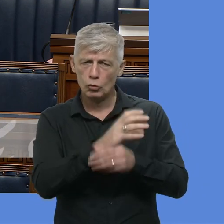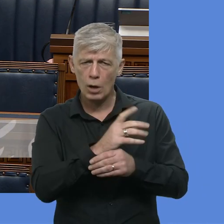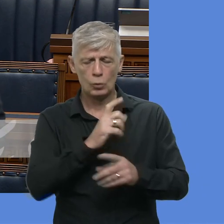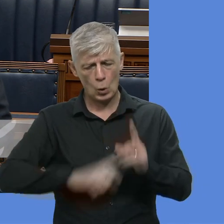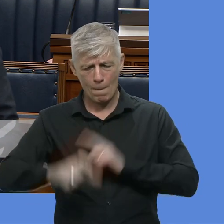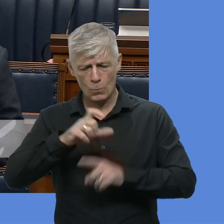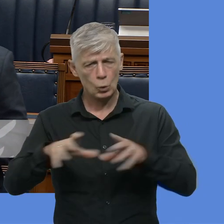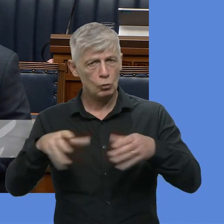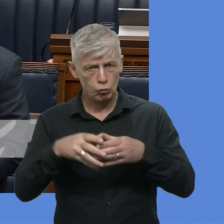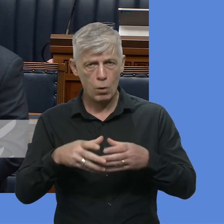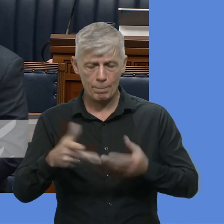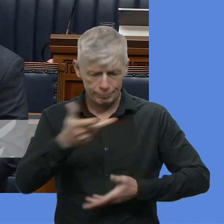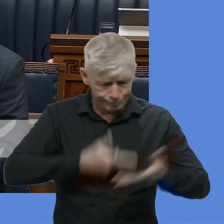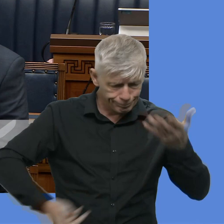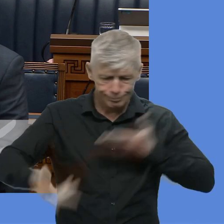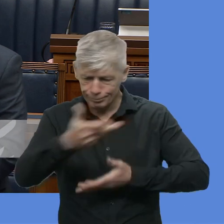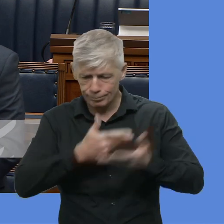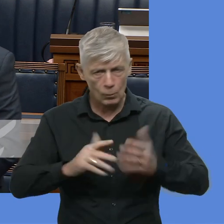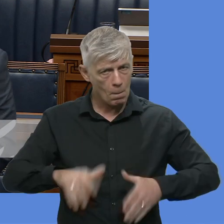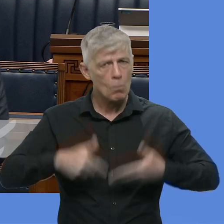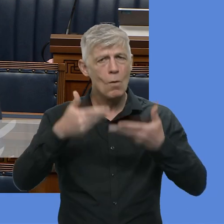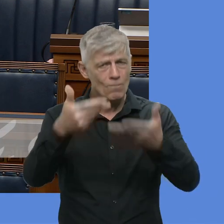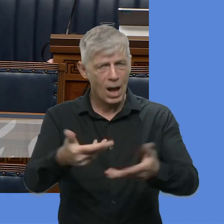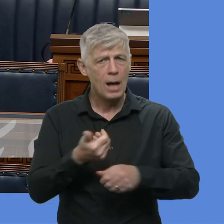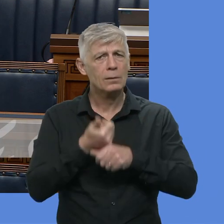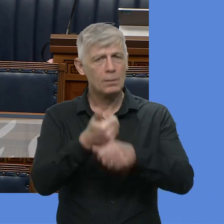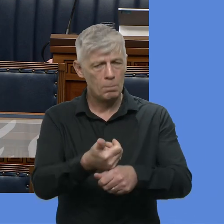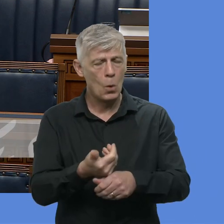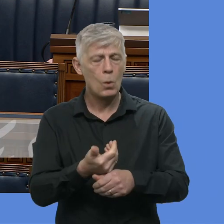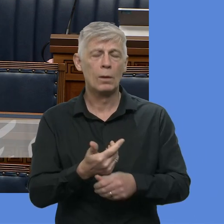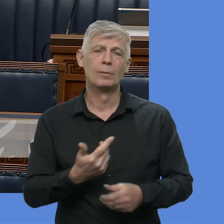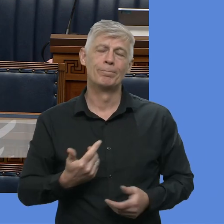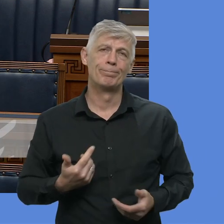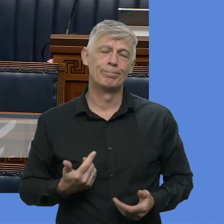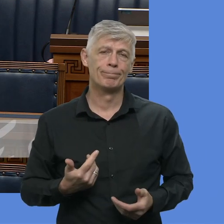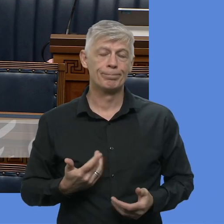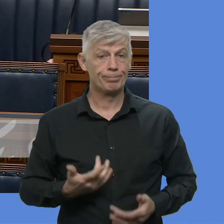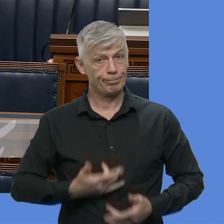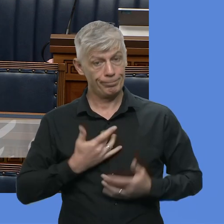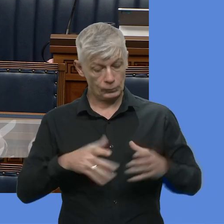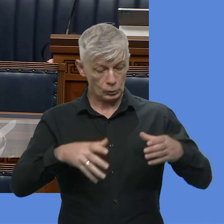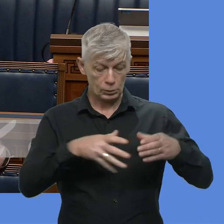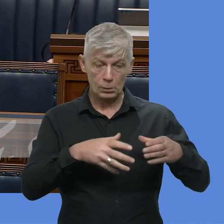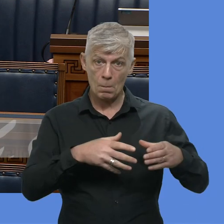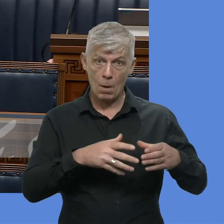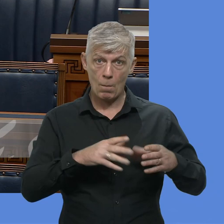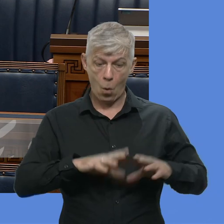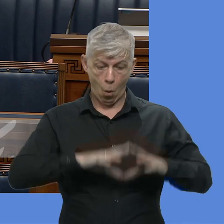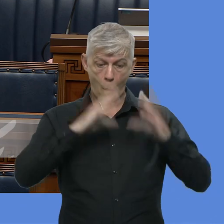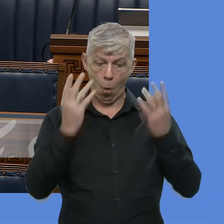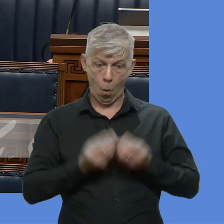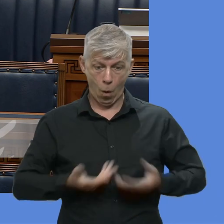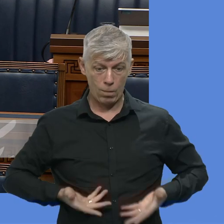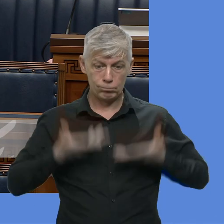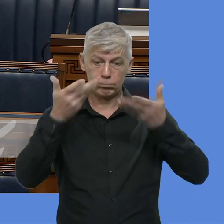particular came together to provide that support. I don't believe that the department is able to provide all the help, support